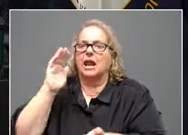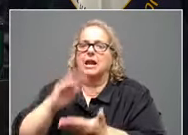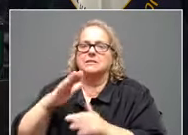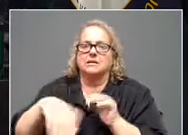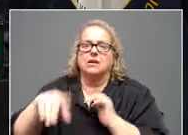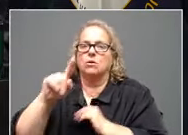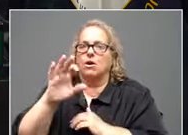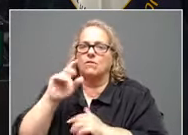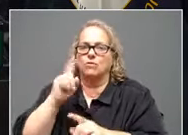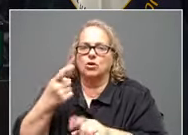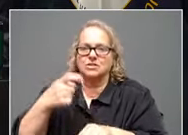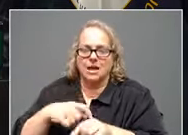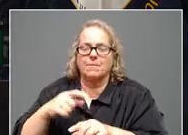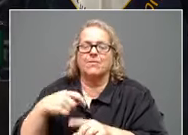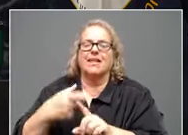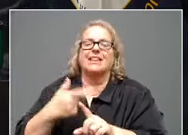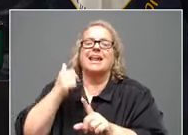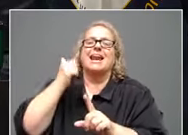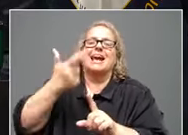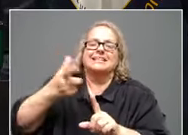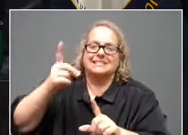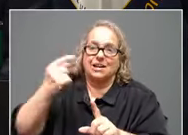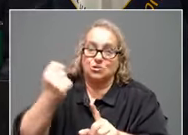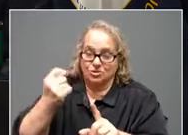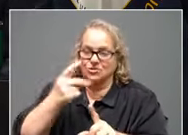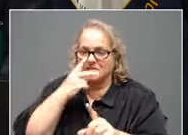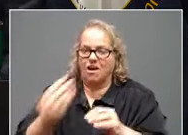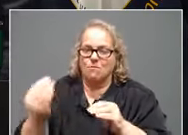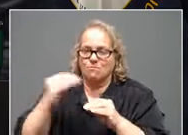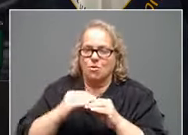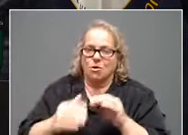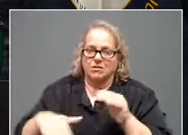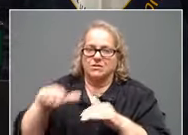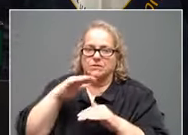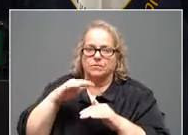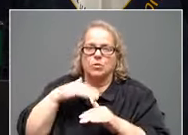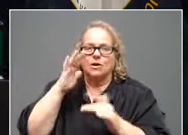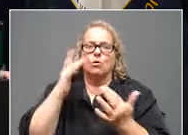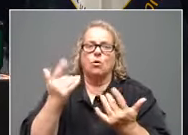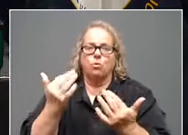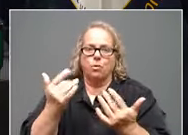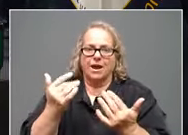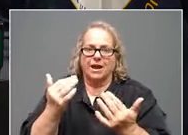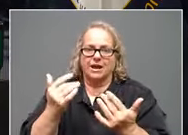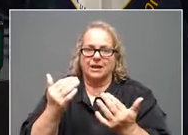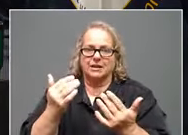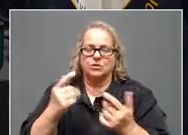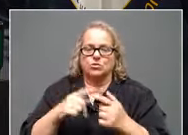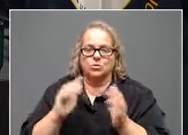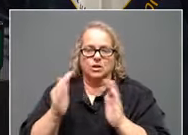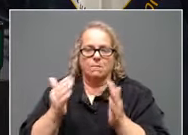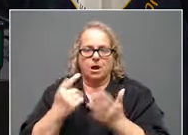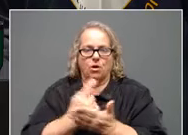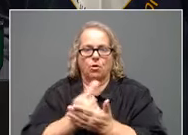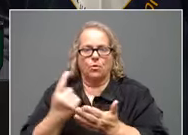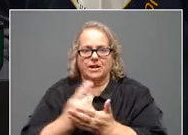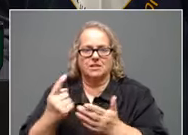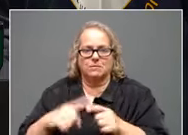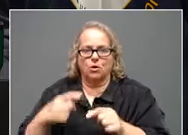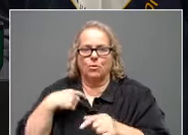next day you saw more. So we're going to wait until our typical time to compare weeks, but we're going to need to see a